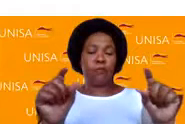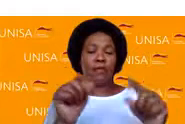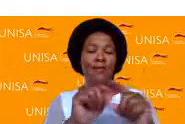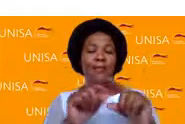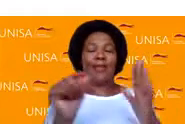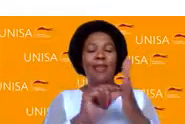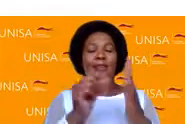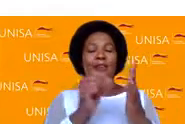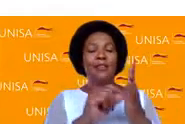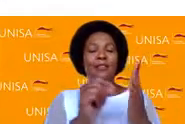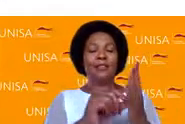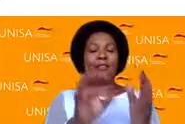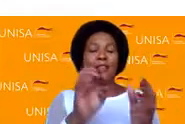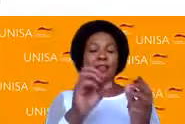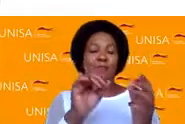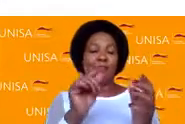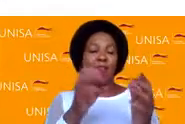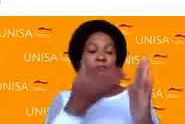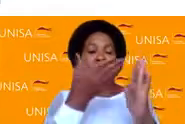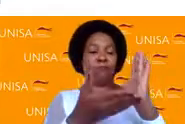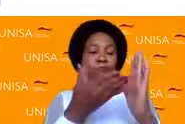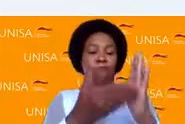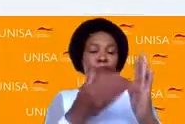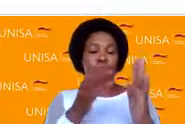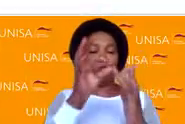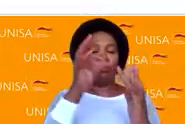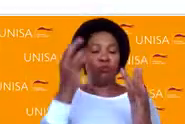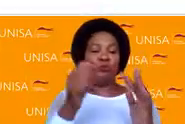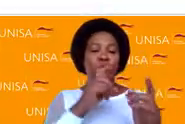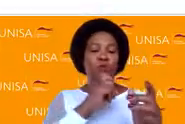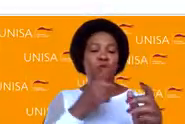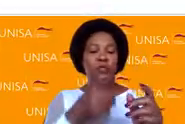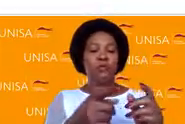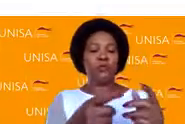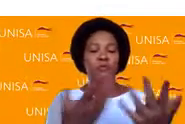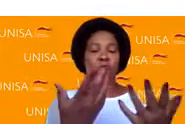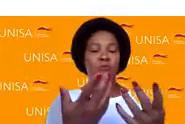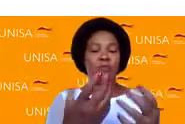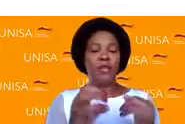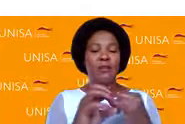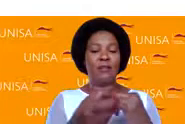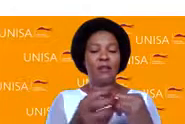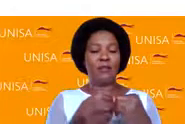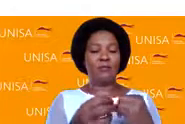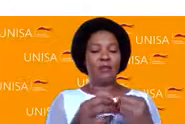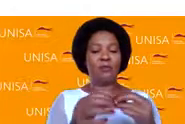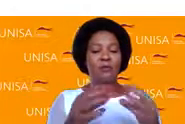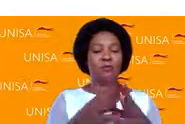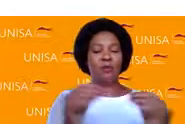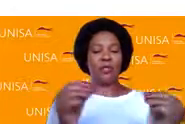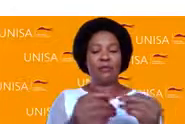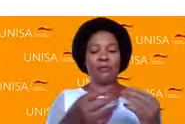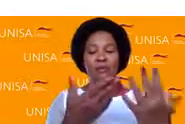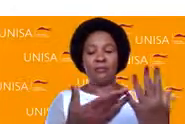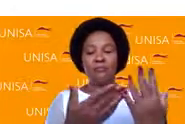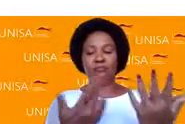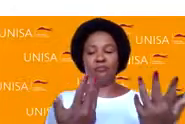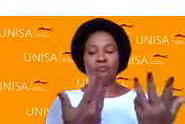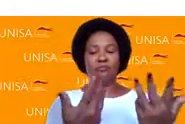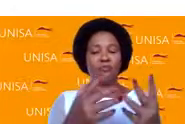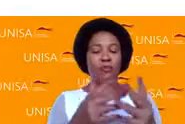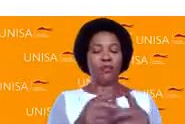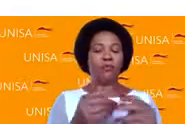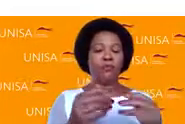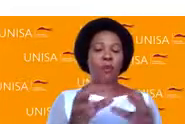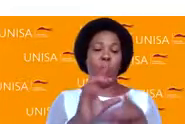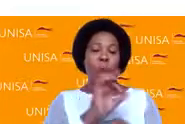as well. So I'm not going to go through all of them at the moment. So I'm just going to finish attempt. So once